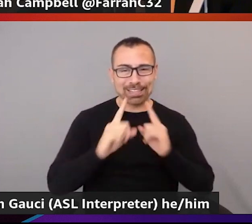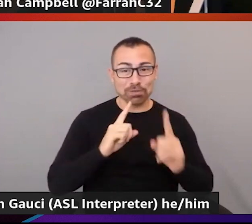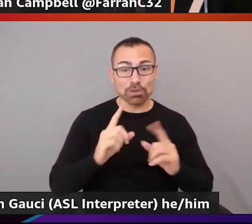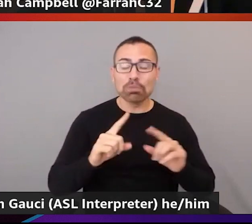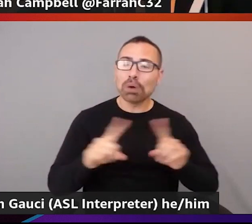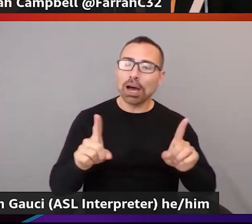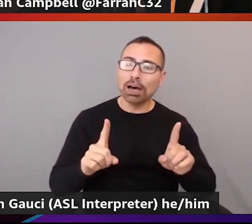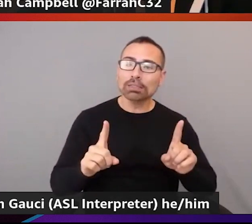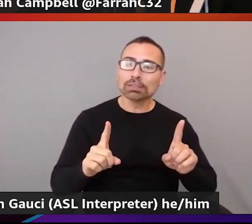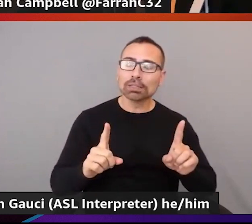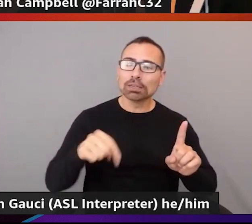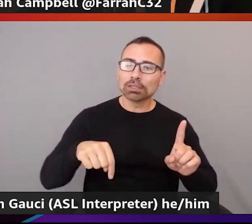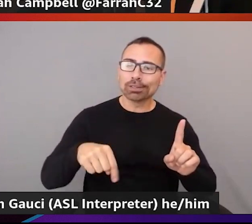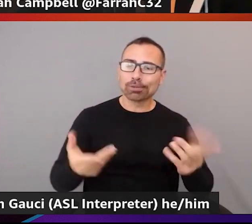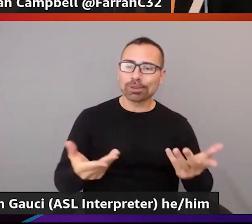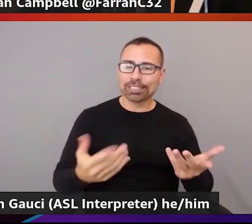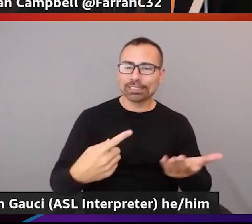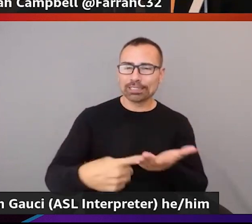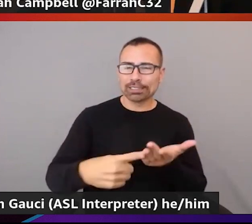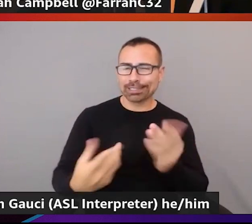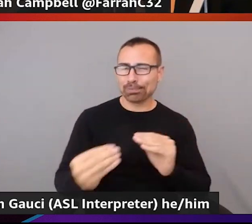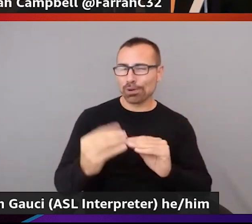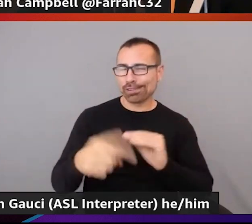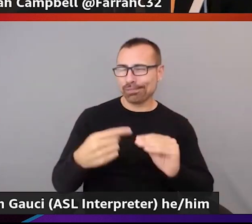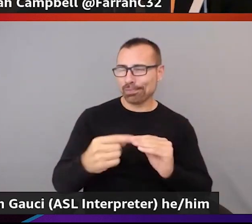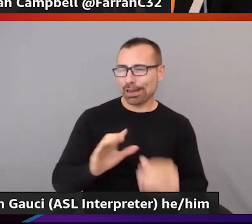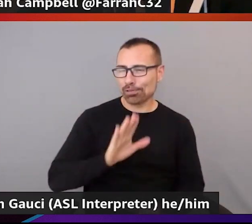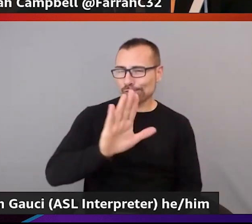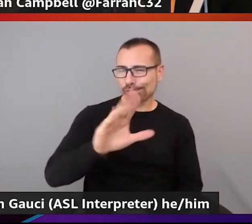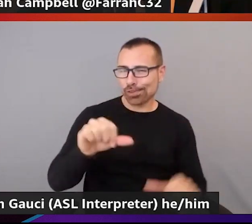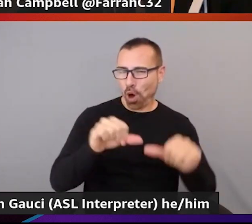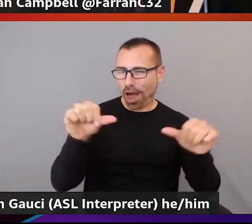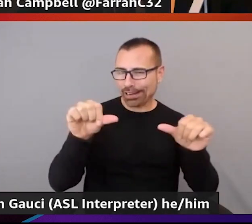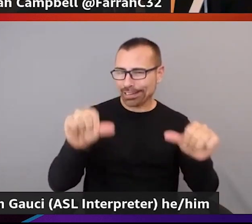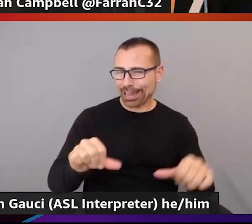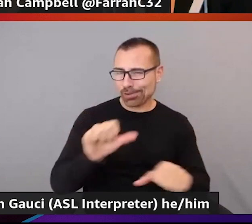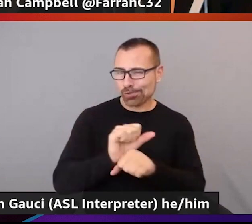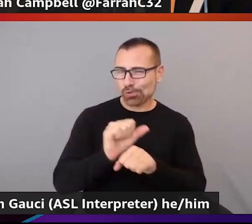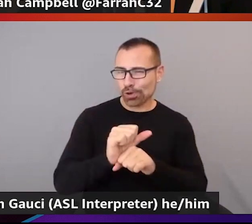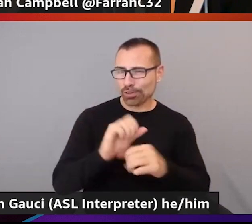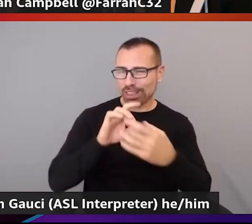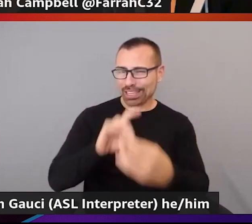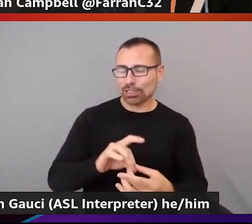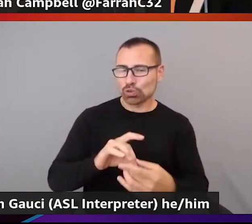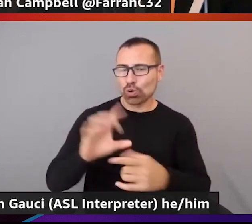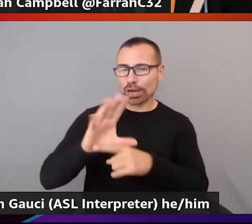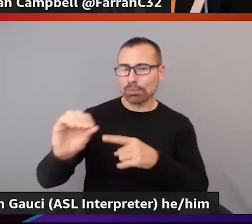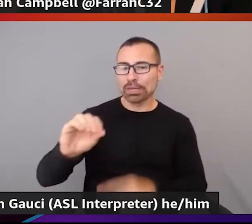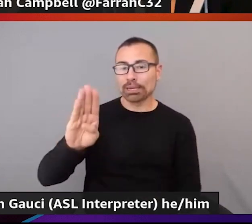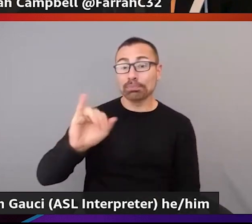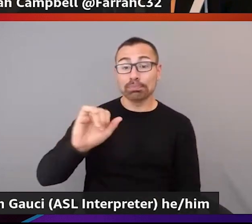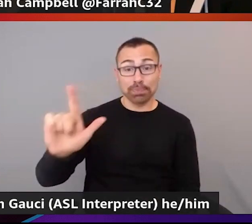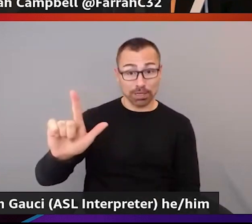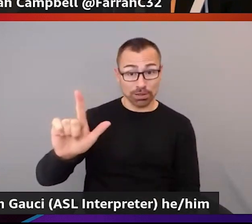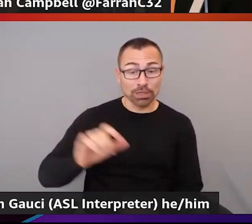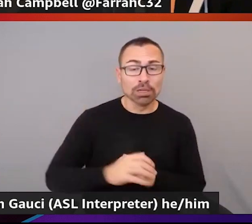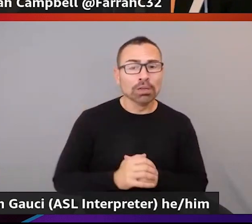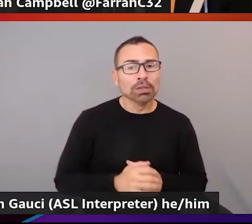we're here to talk more about your architect work with Bill. Do you want to just give us kind of